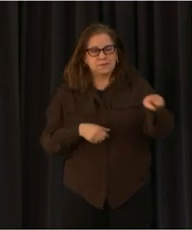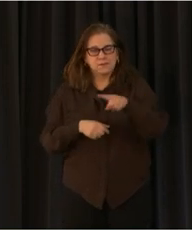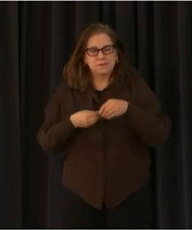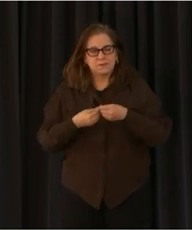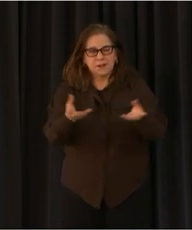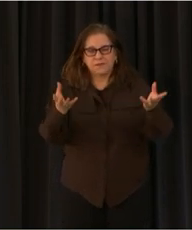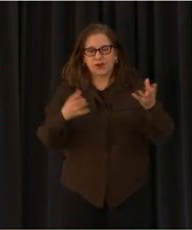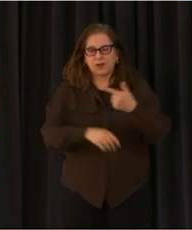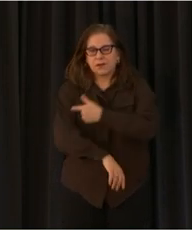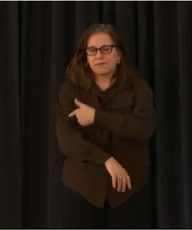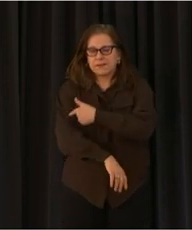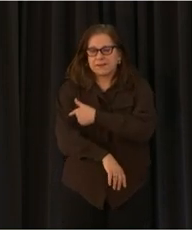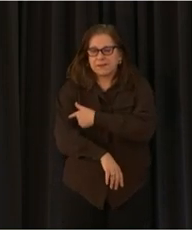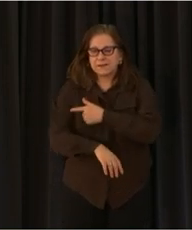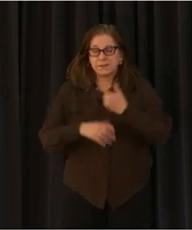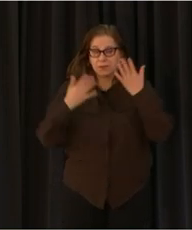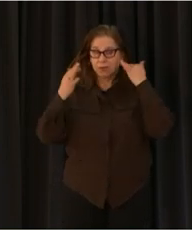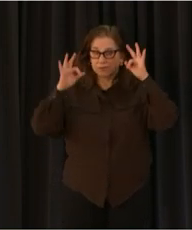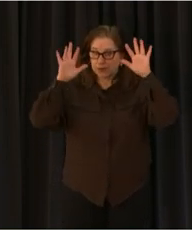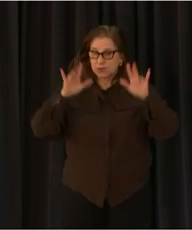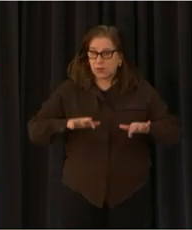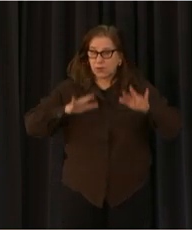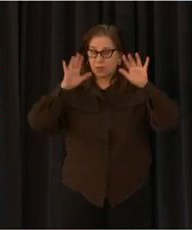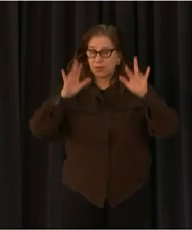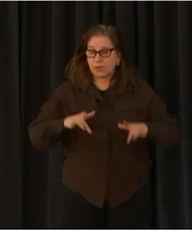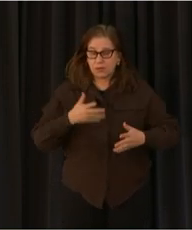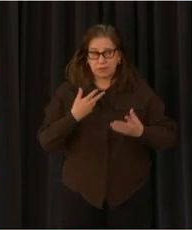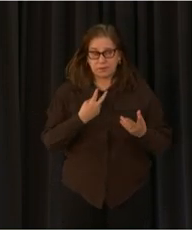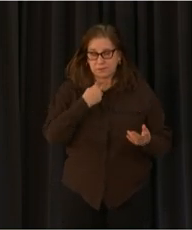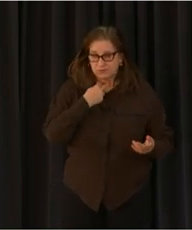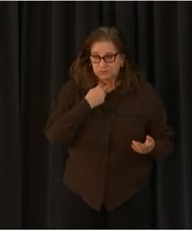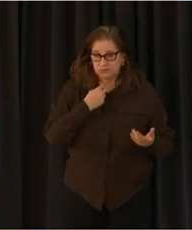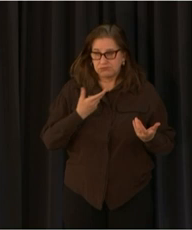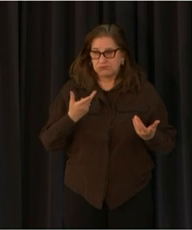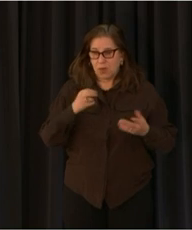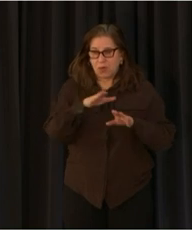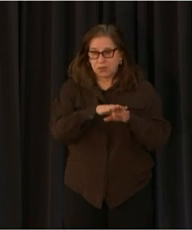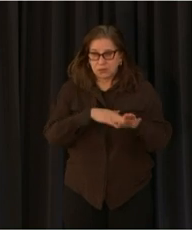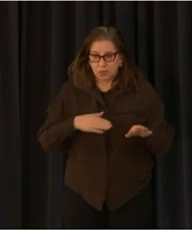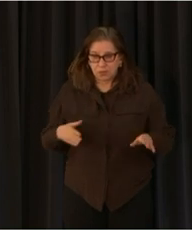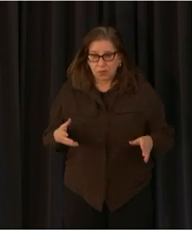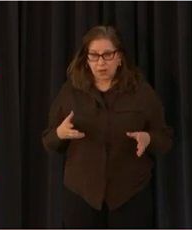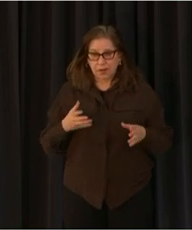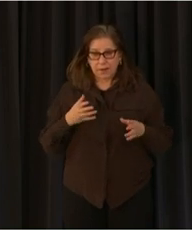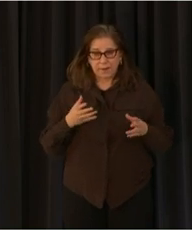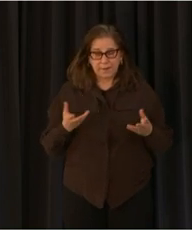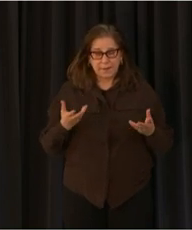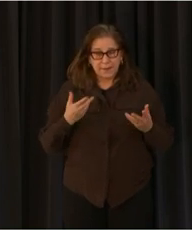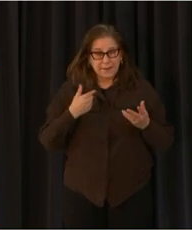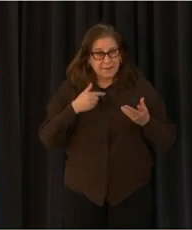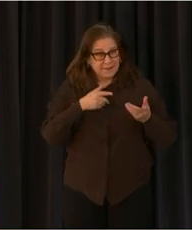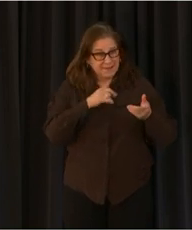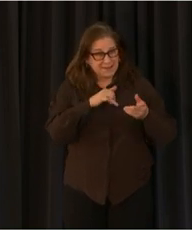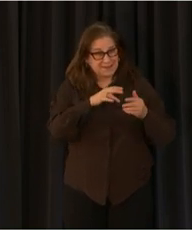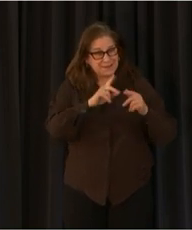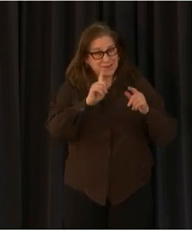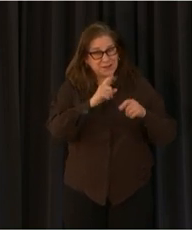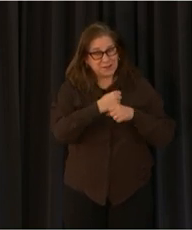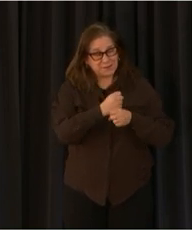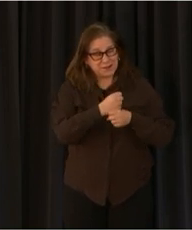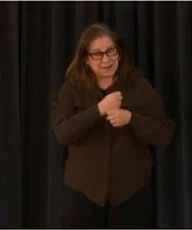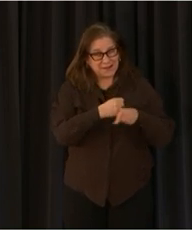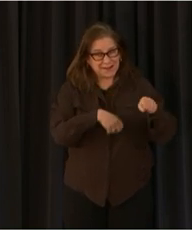its employees being snowed in and unable to get to the facilities to be able to distribute vaccine to